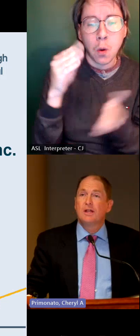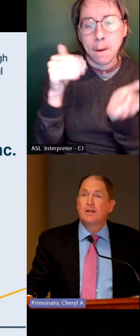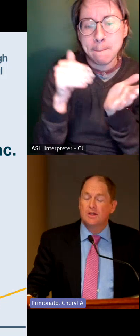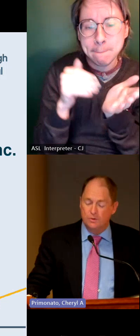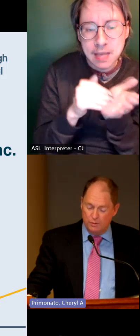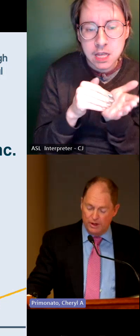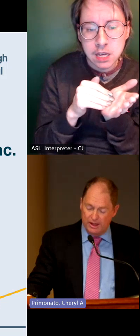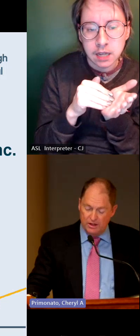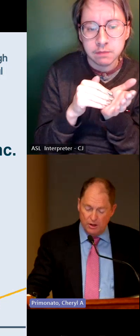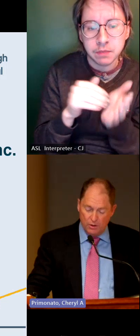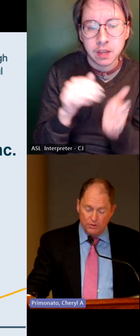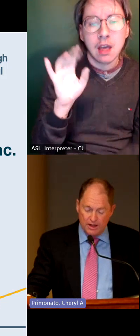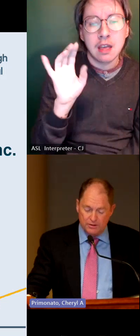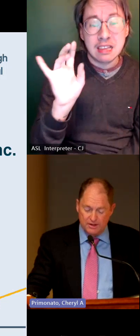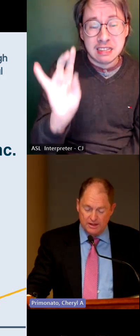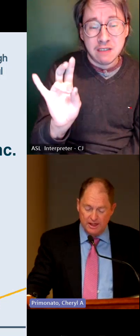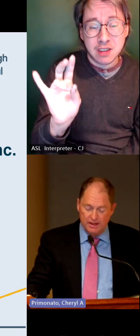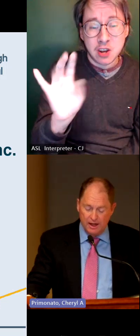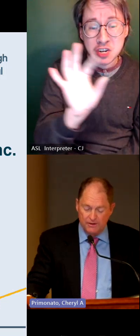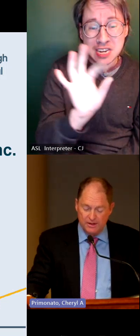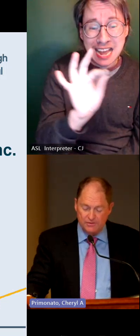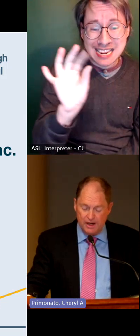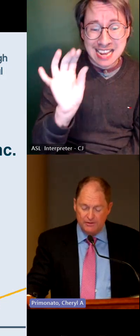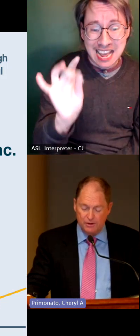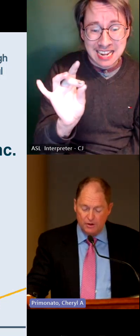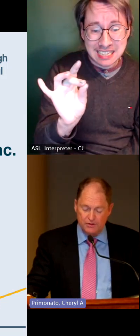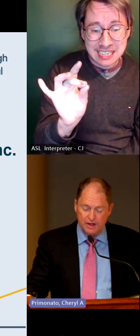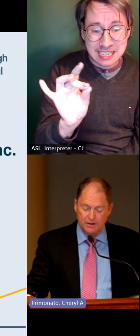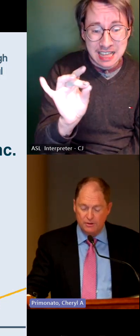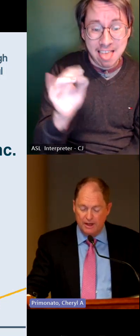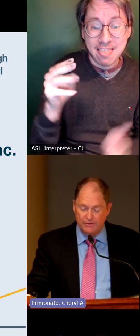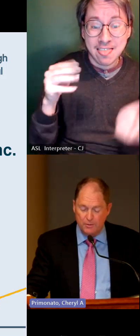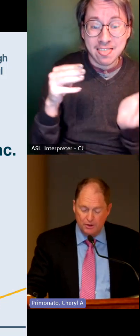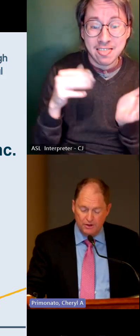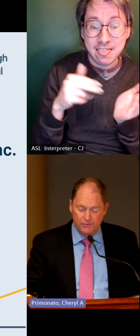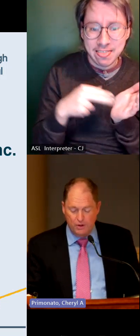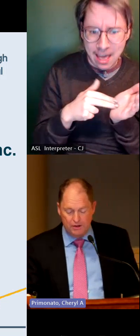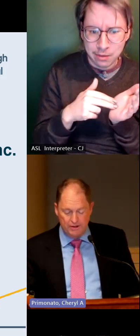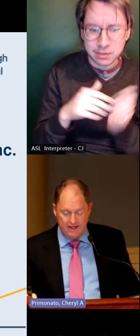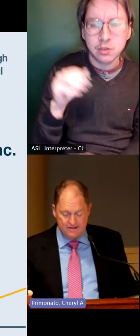$4,798,236. This would bring the total not to exceed of this 5-year contract to